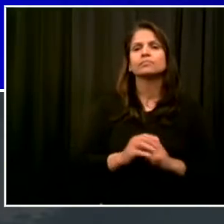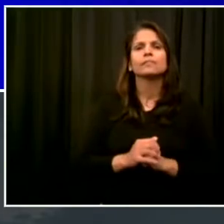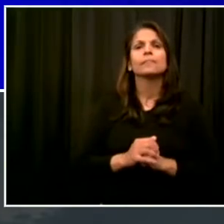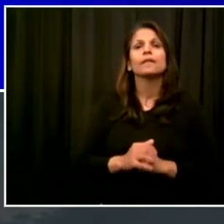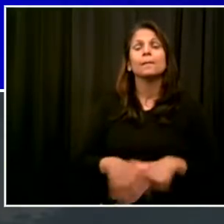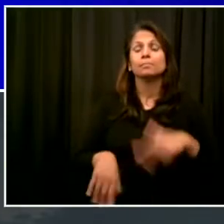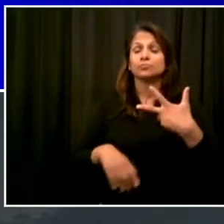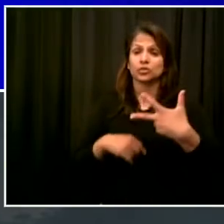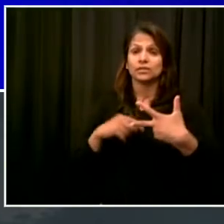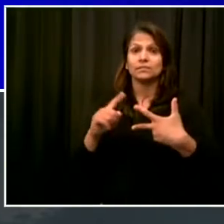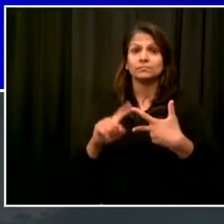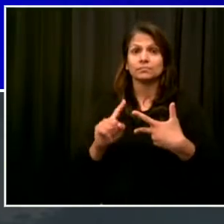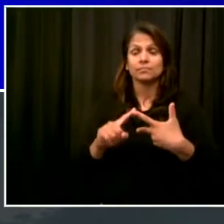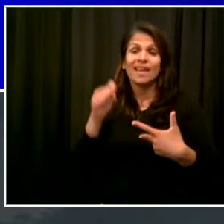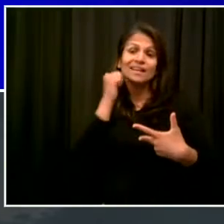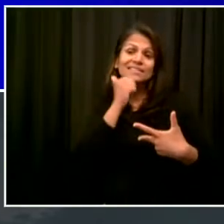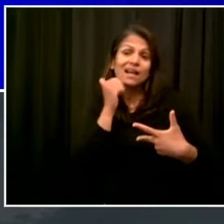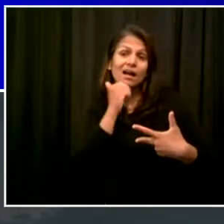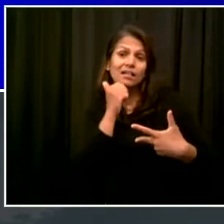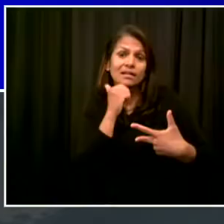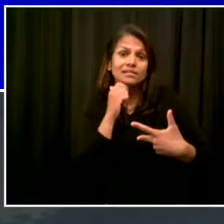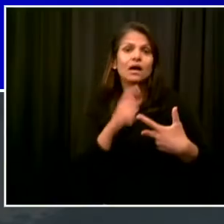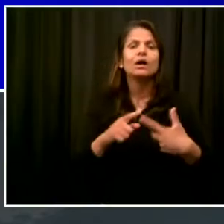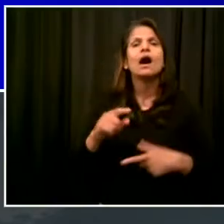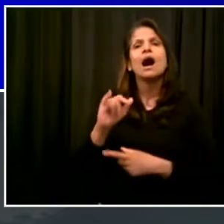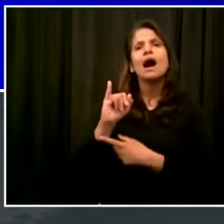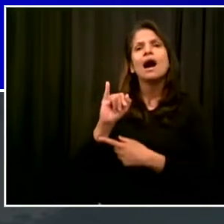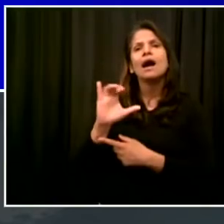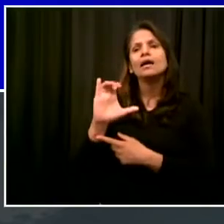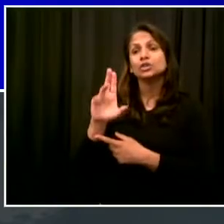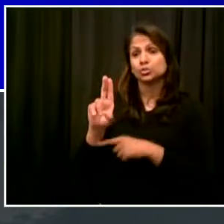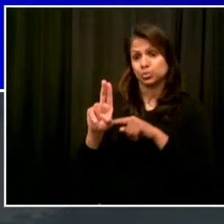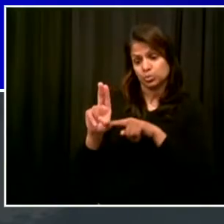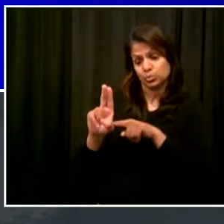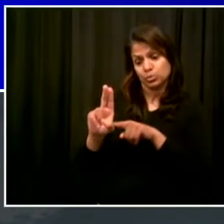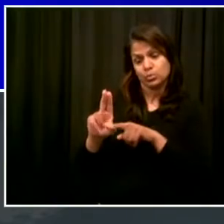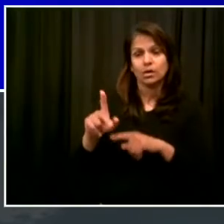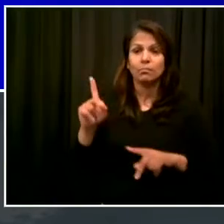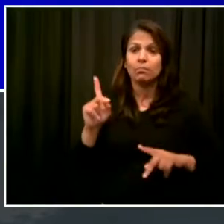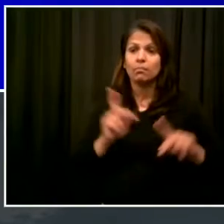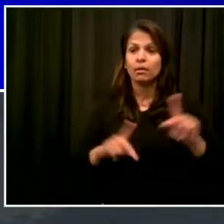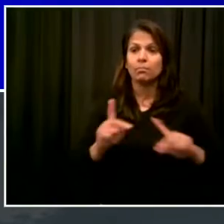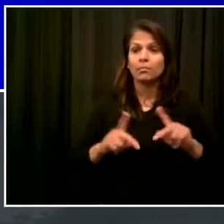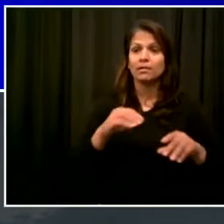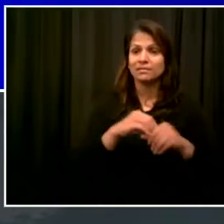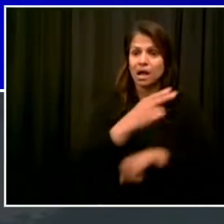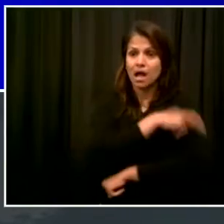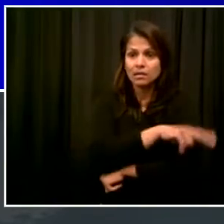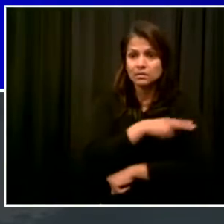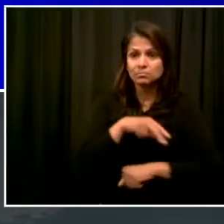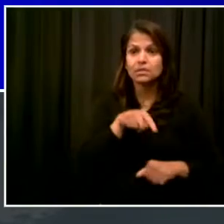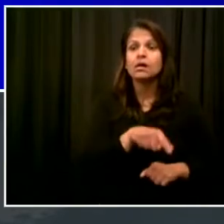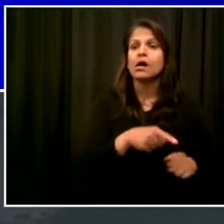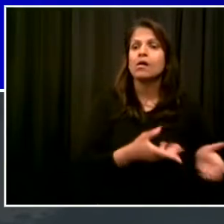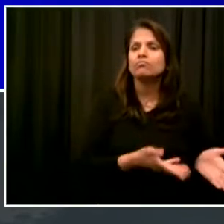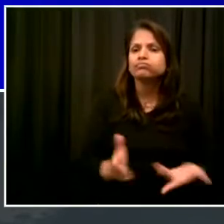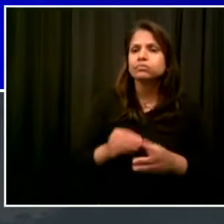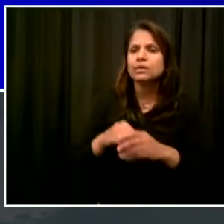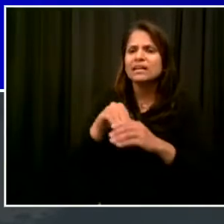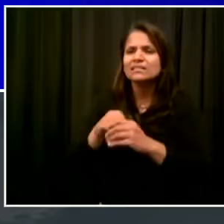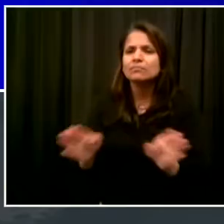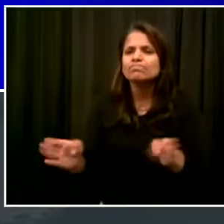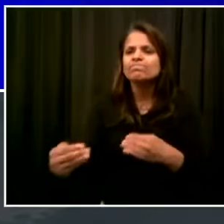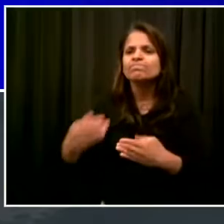number of people in health and hospitals, ICUs, threshold 375, a good number today, 315. And indicator